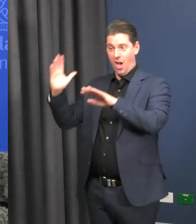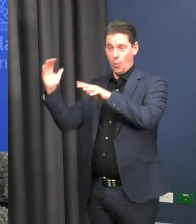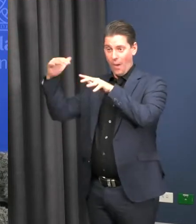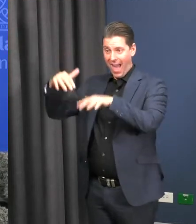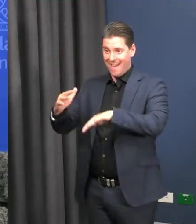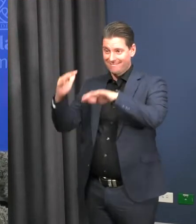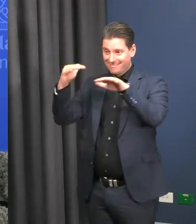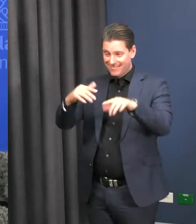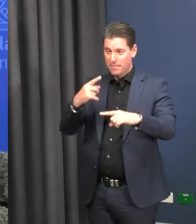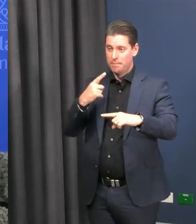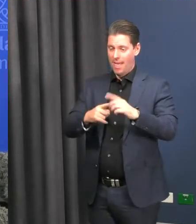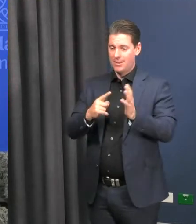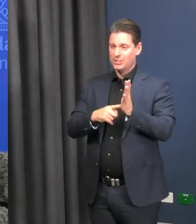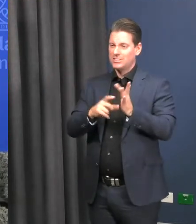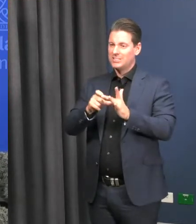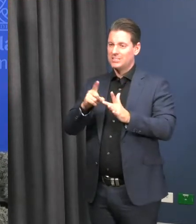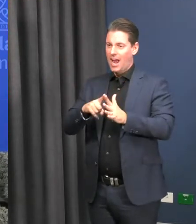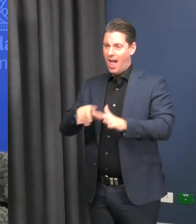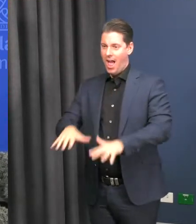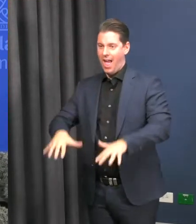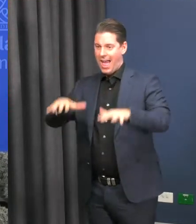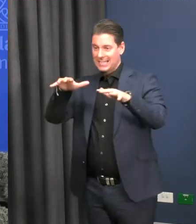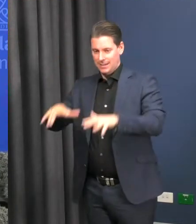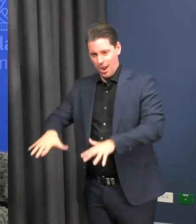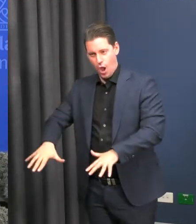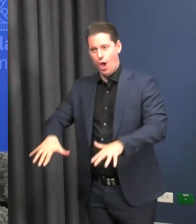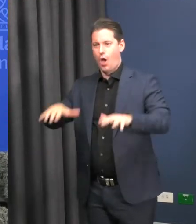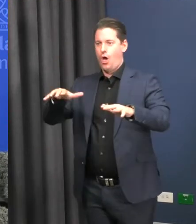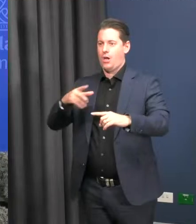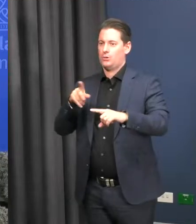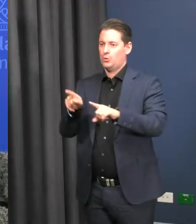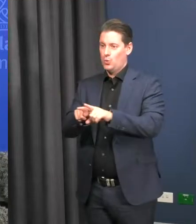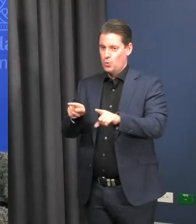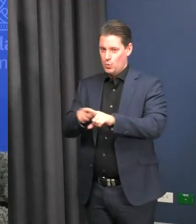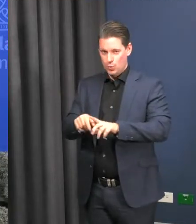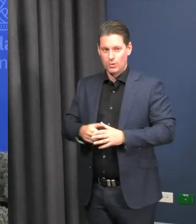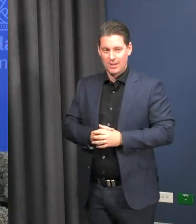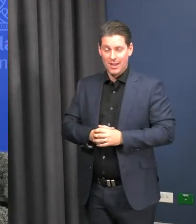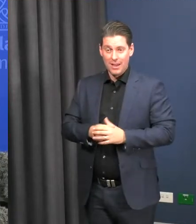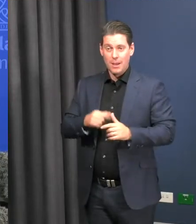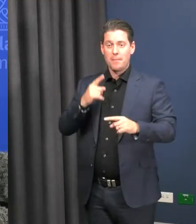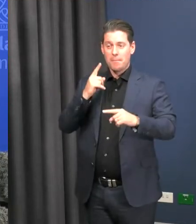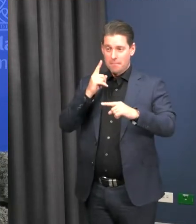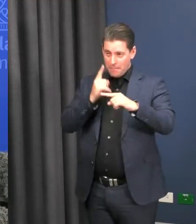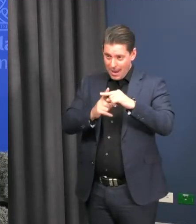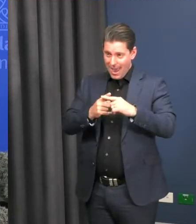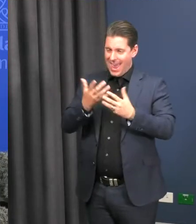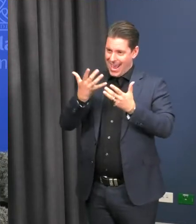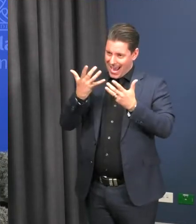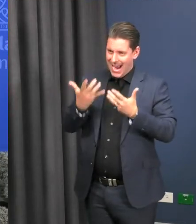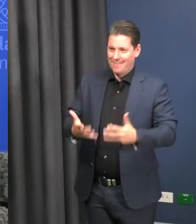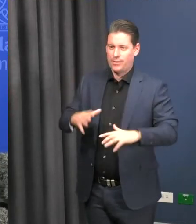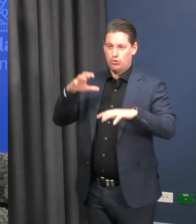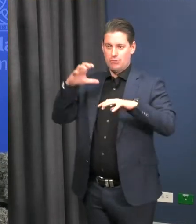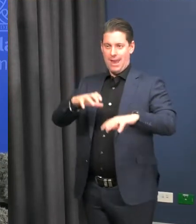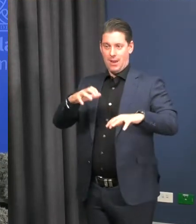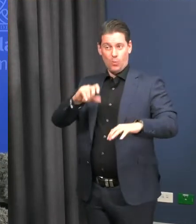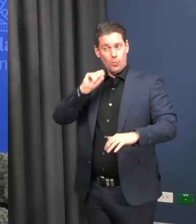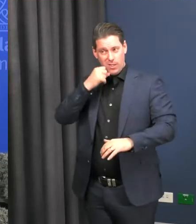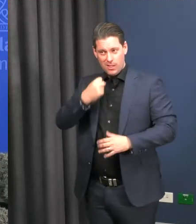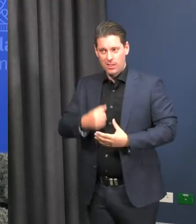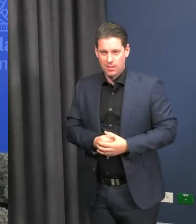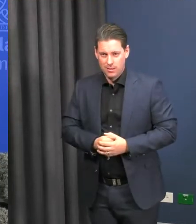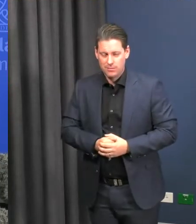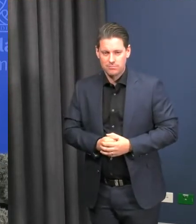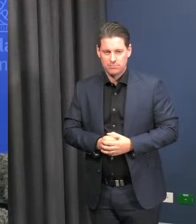in place, and there's also a severe weather warning for very heavy rainfall, very heavy to intense rainfall.